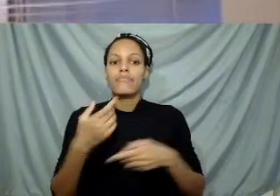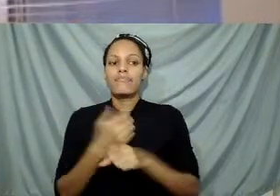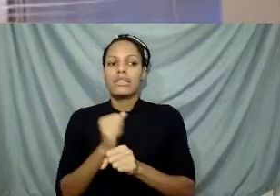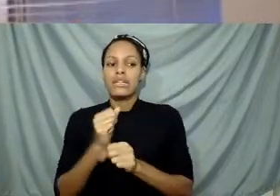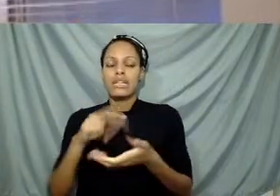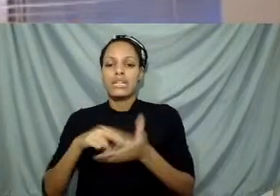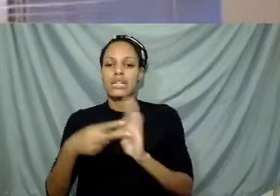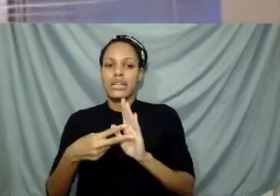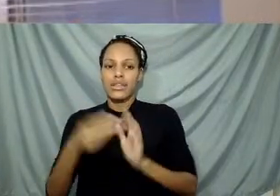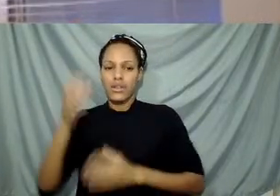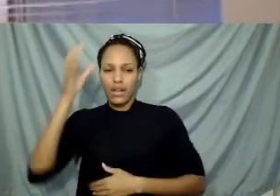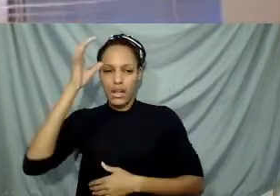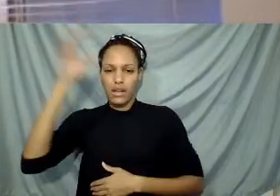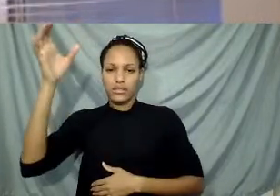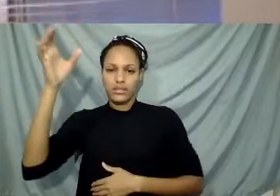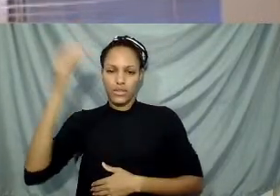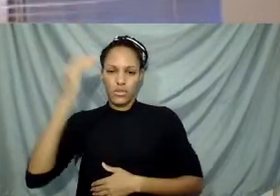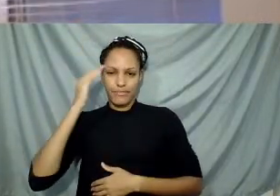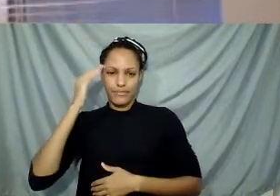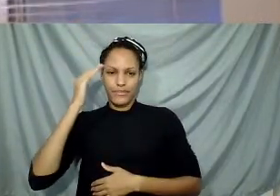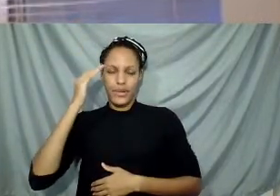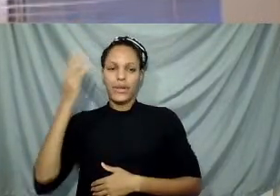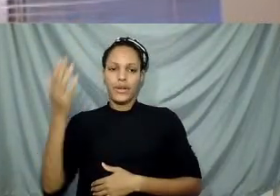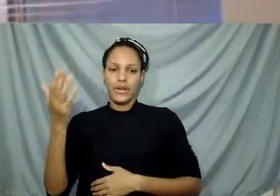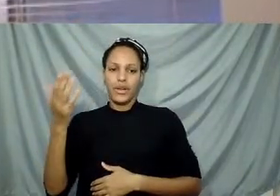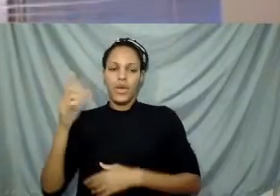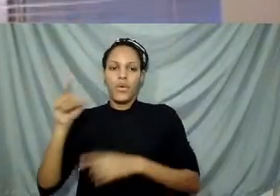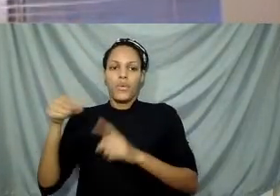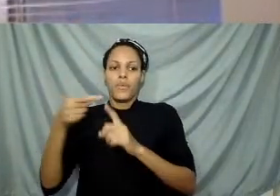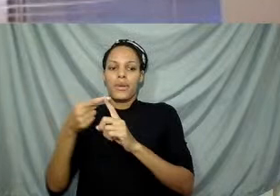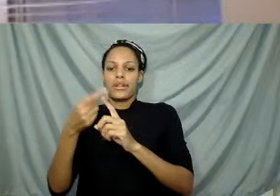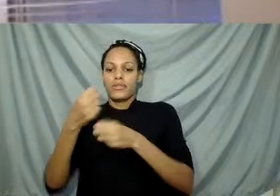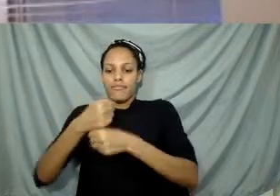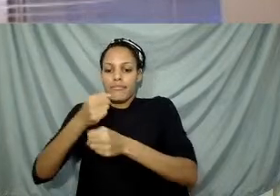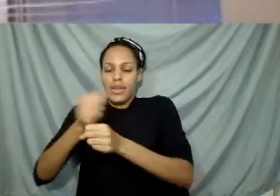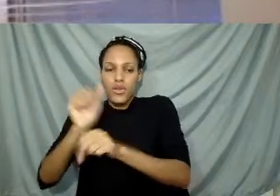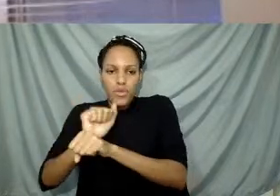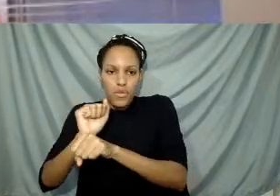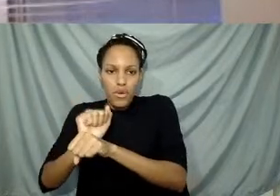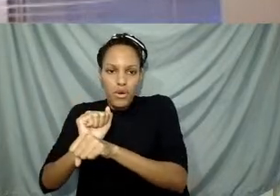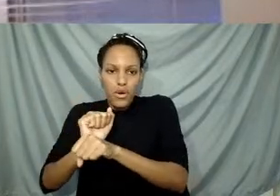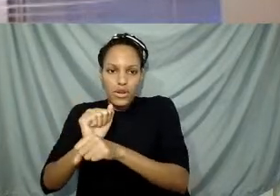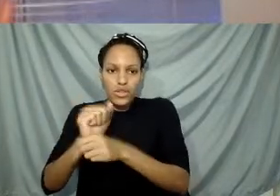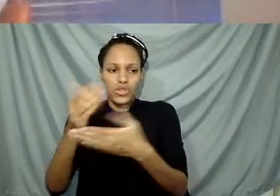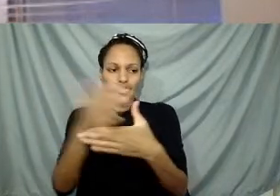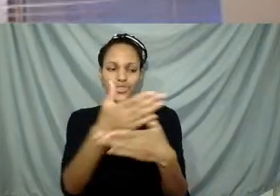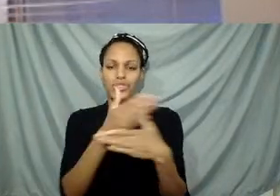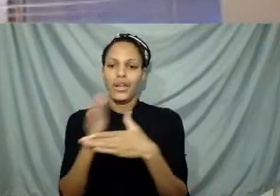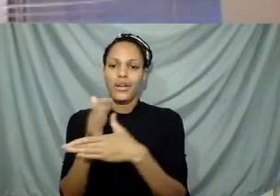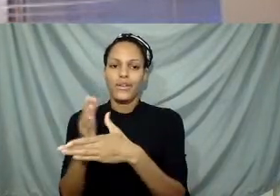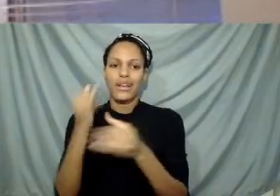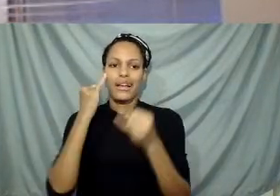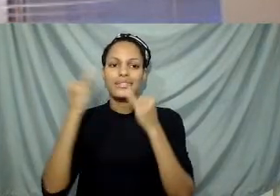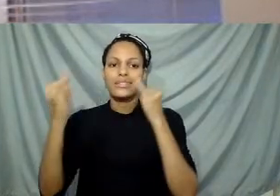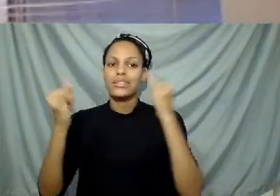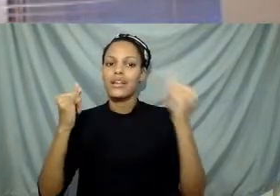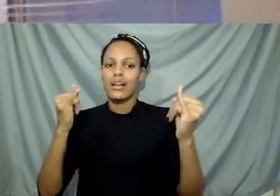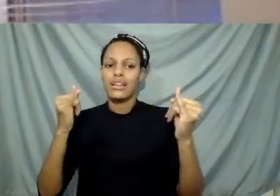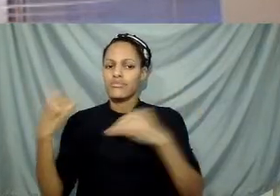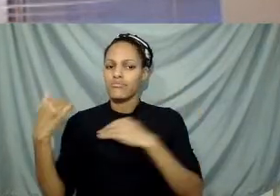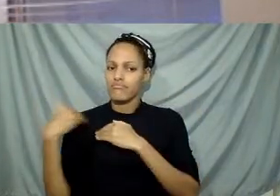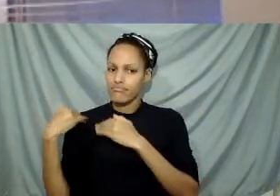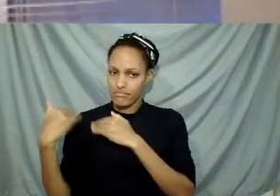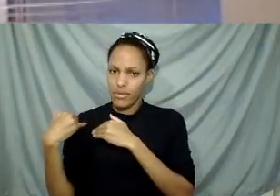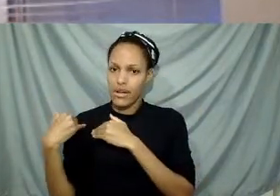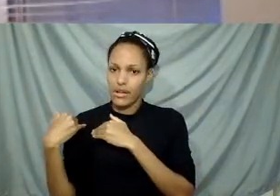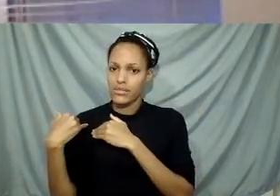work, you are sending messages, you're sharing ideas. So be accountable, be responsible for what it